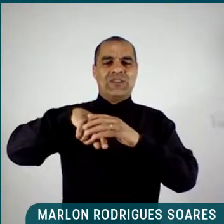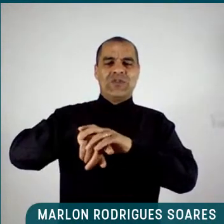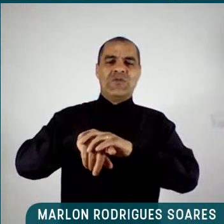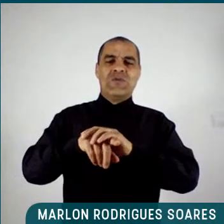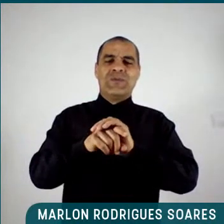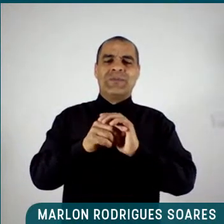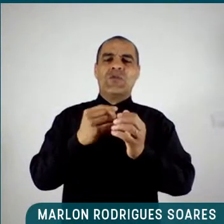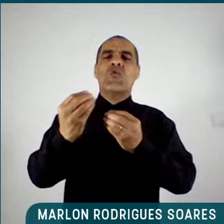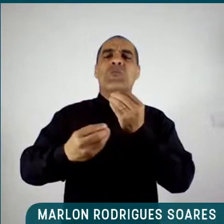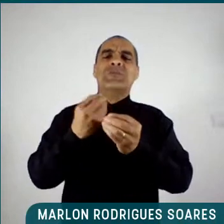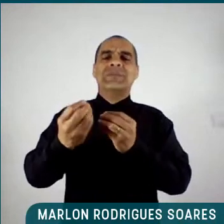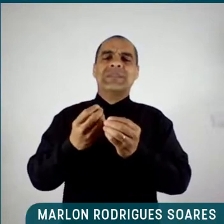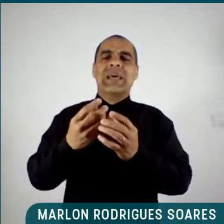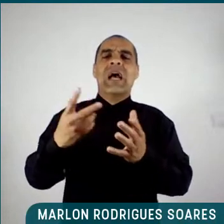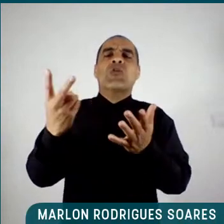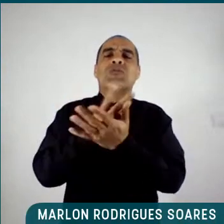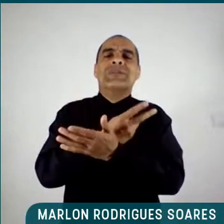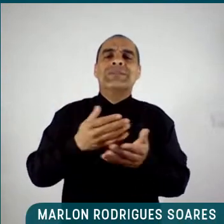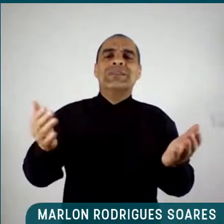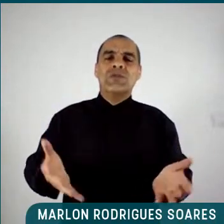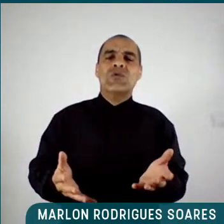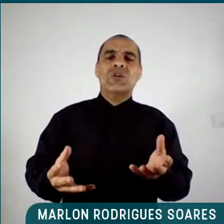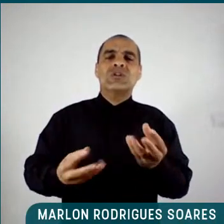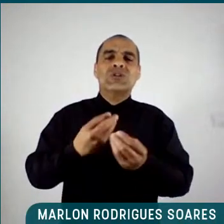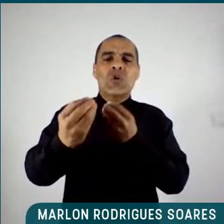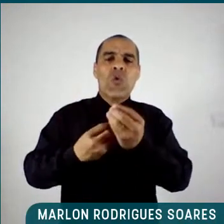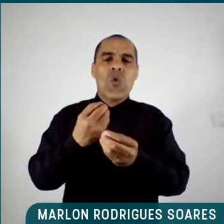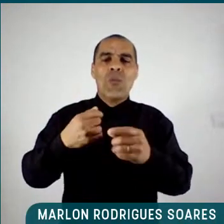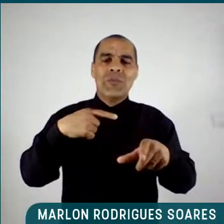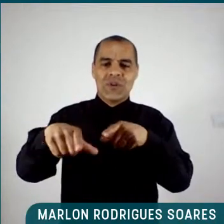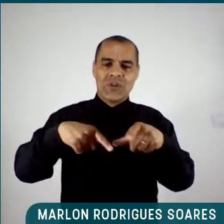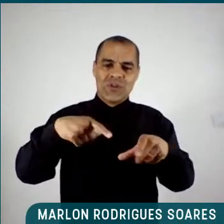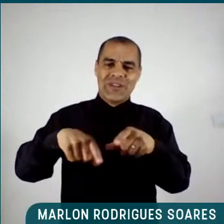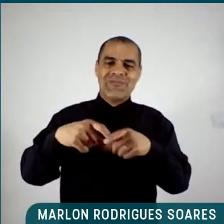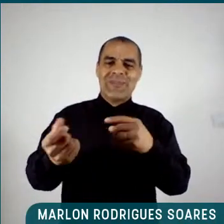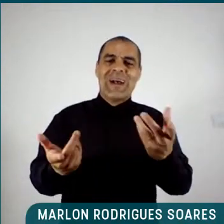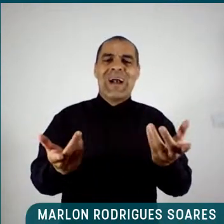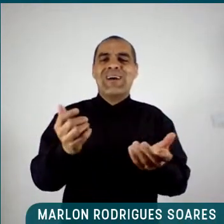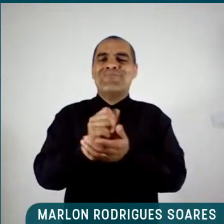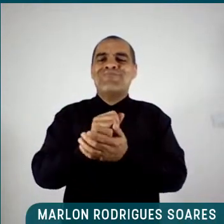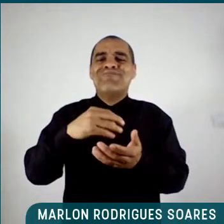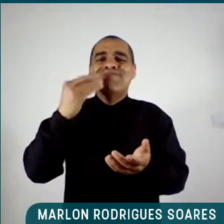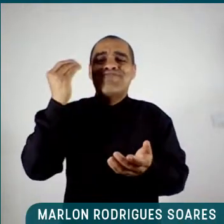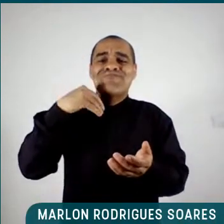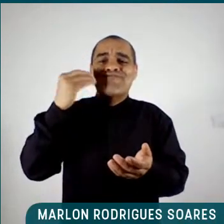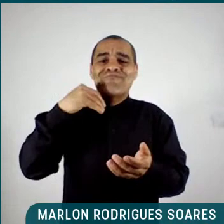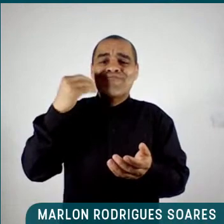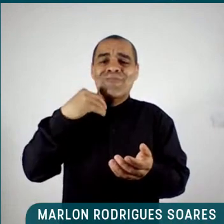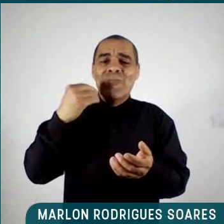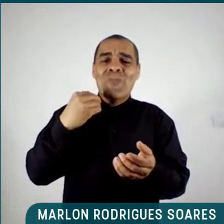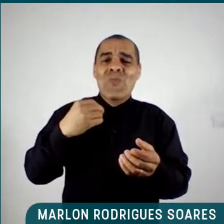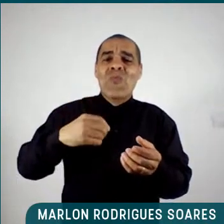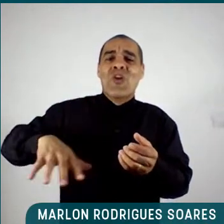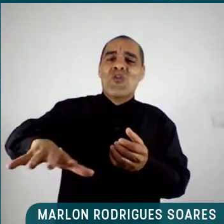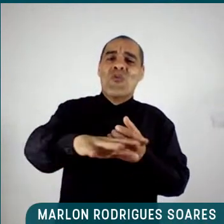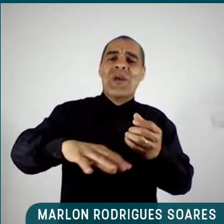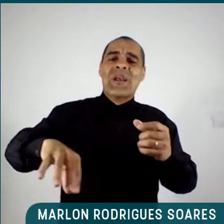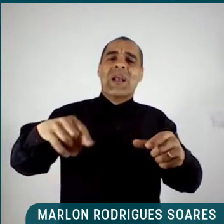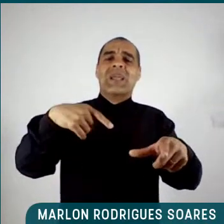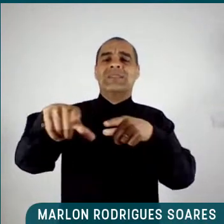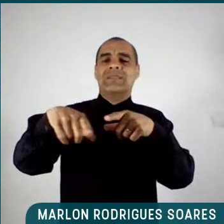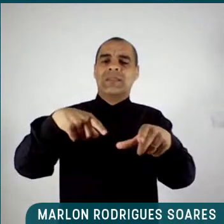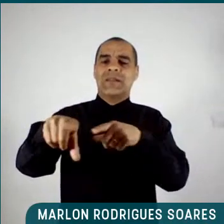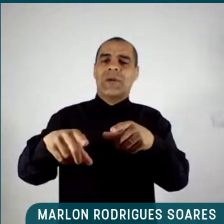the como que domestic no trabalho, uh, na vulnerabilização da mulher spectrum no mercado the pandemic is impacting on